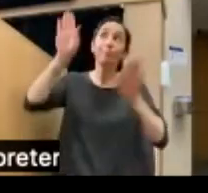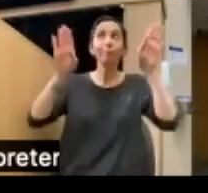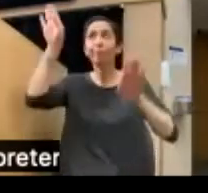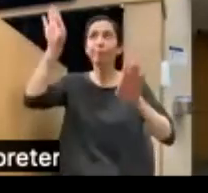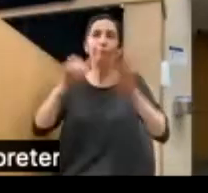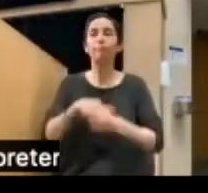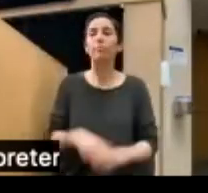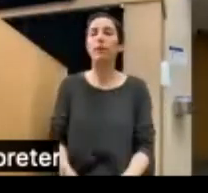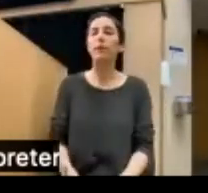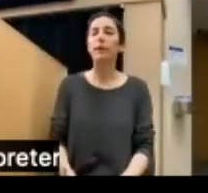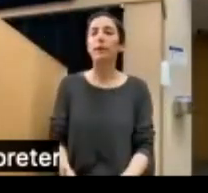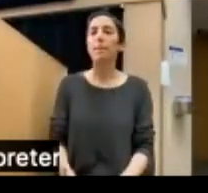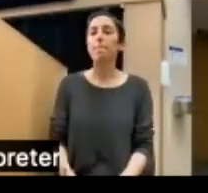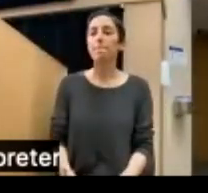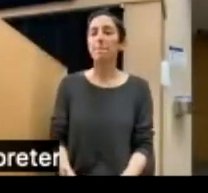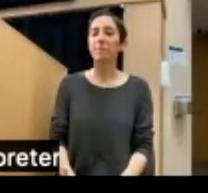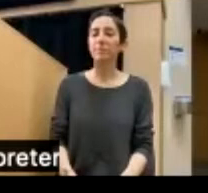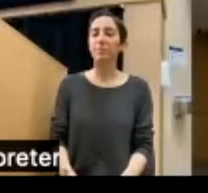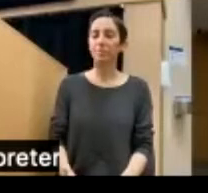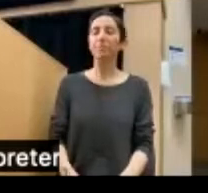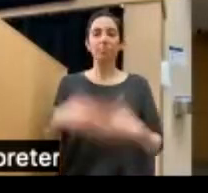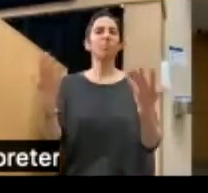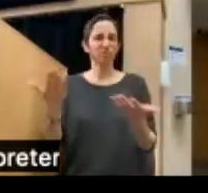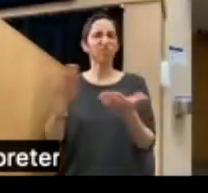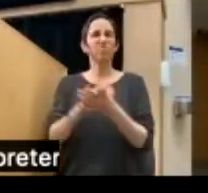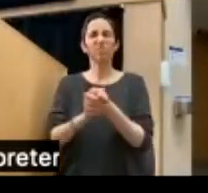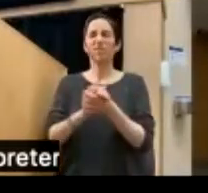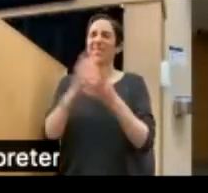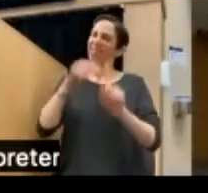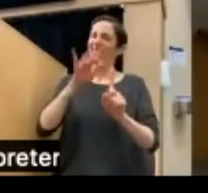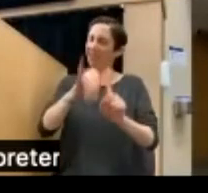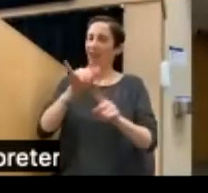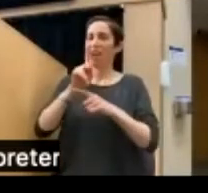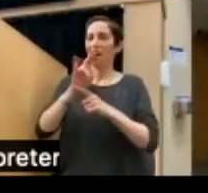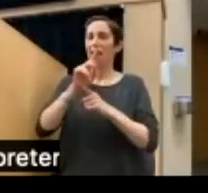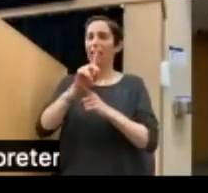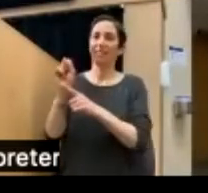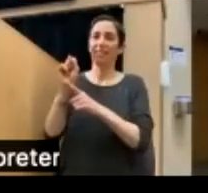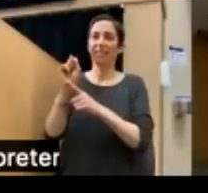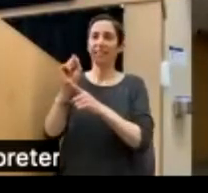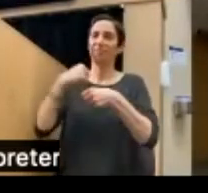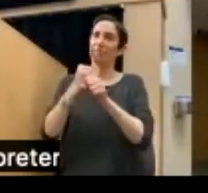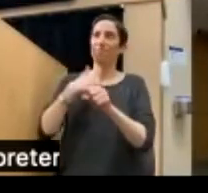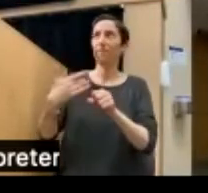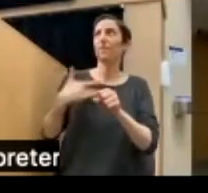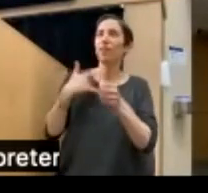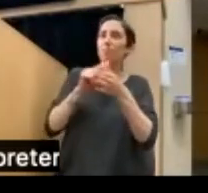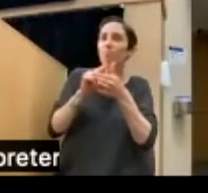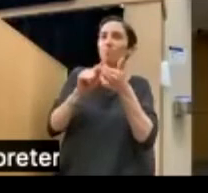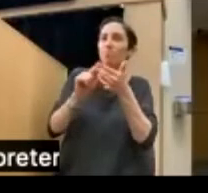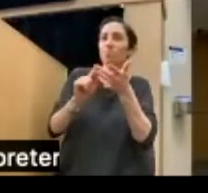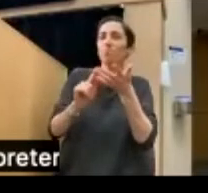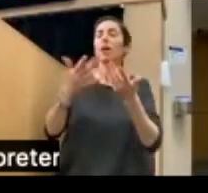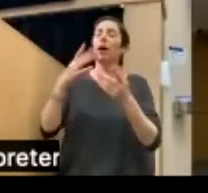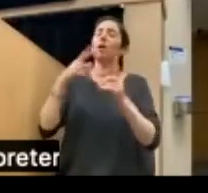Right. So this is exactly what kindness is. Kindness is really positive